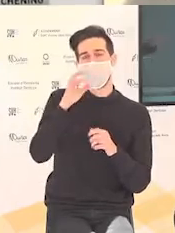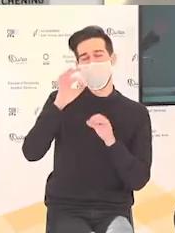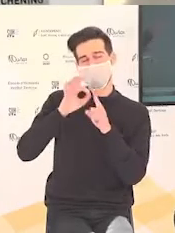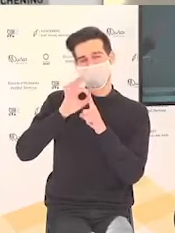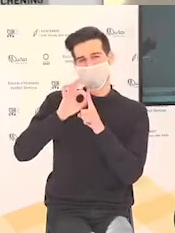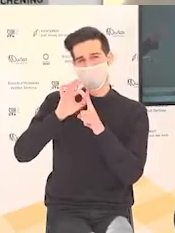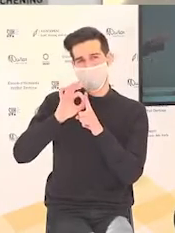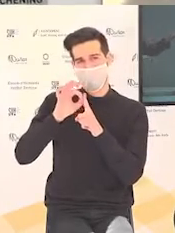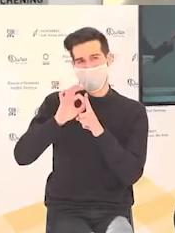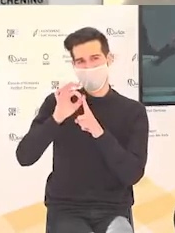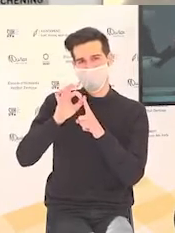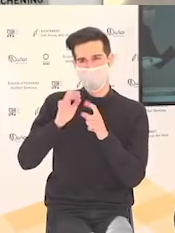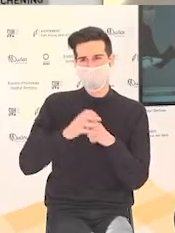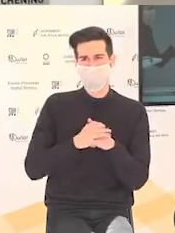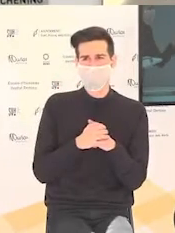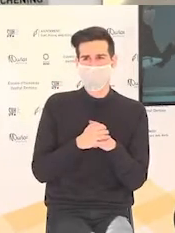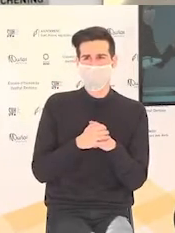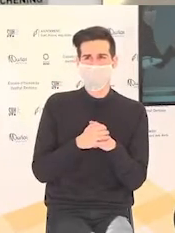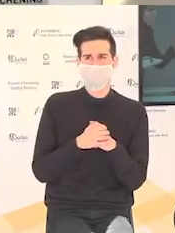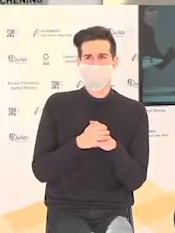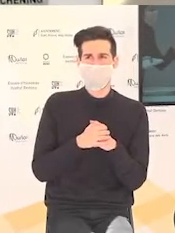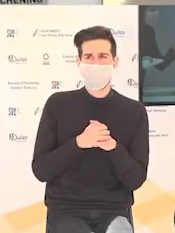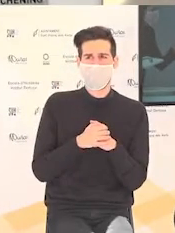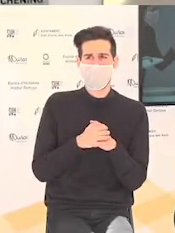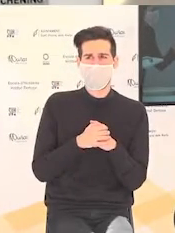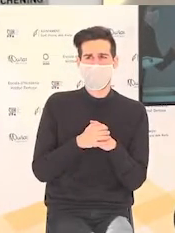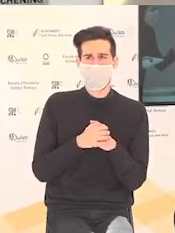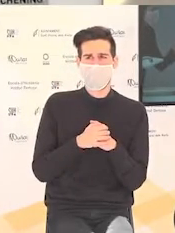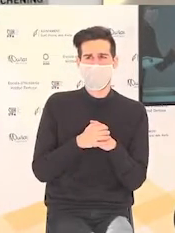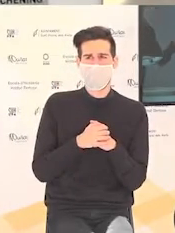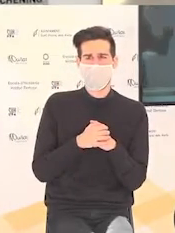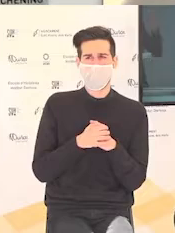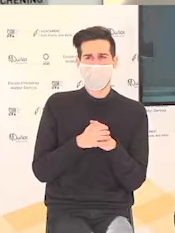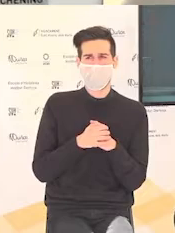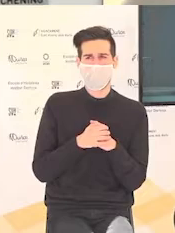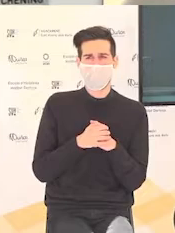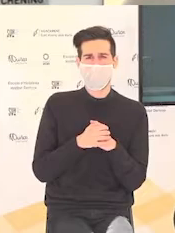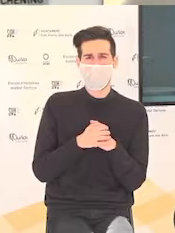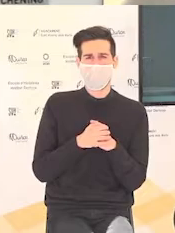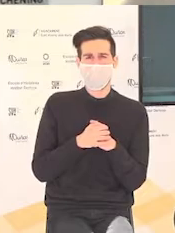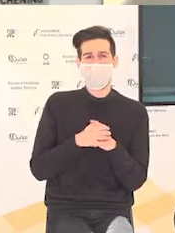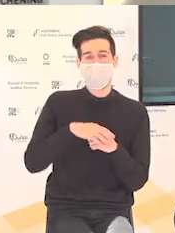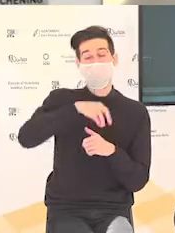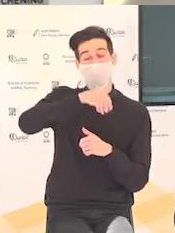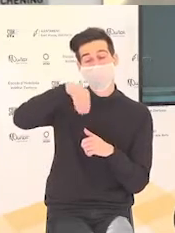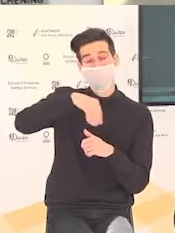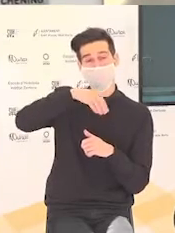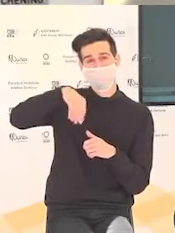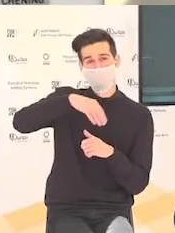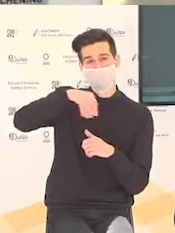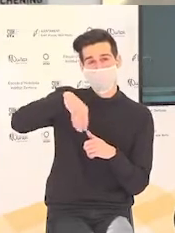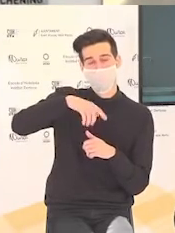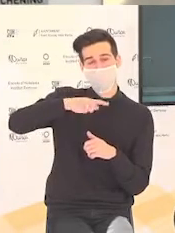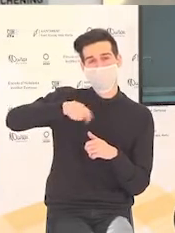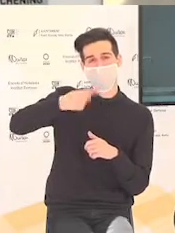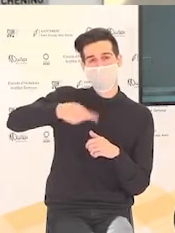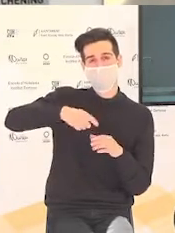añadir what is this? What are you going to add on top? Sorry, the powders. Los polvos y luego lo voy a batir y mezclar bien.